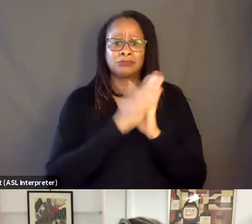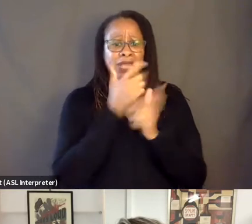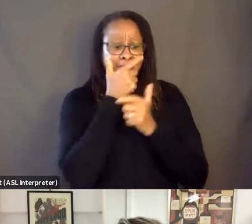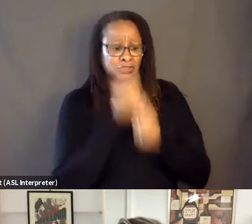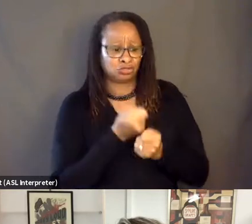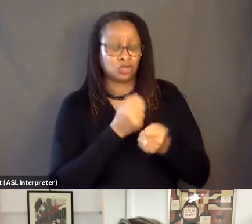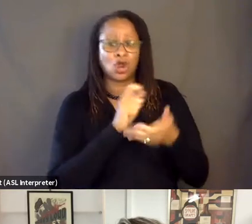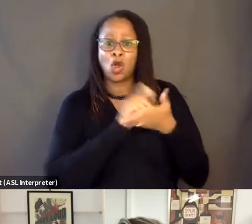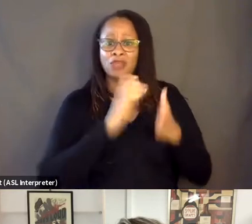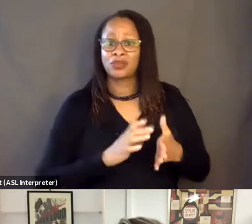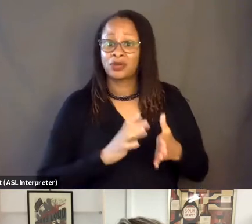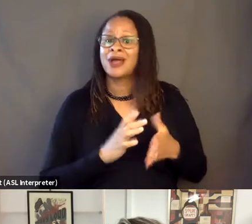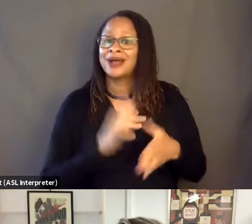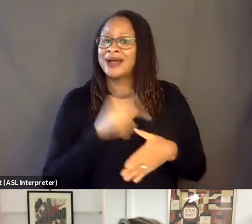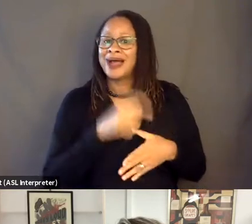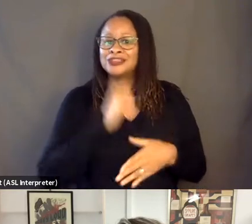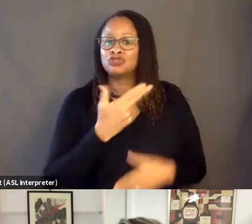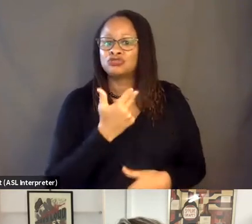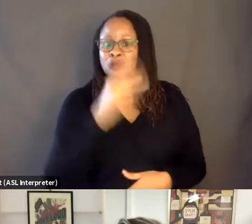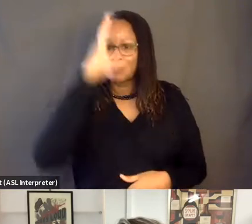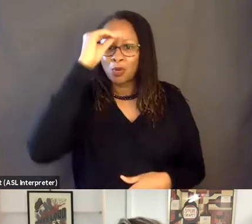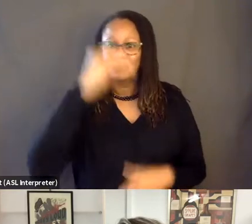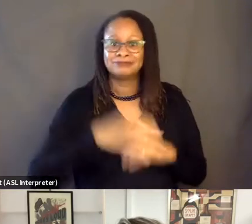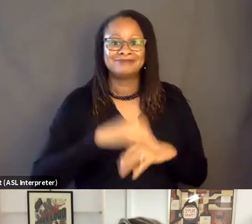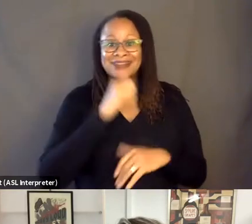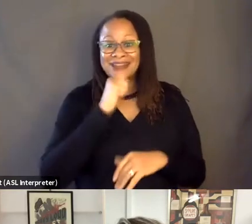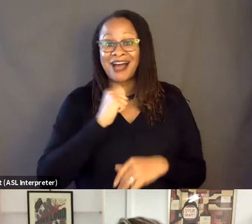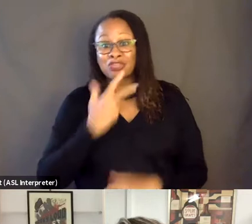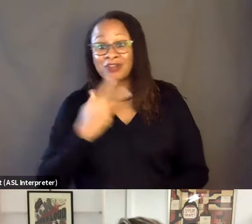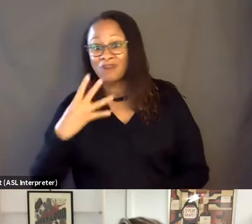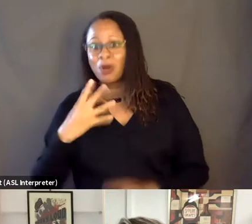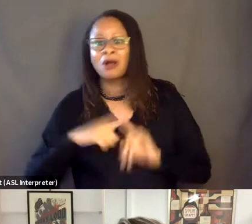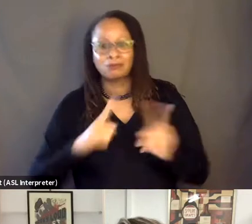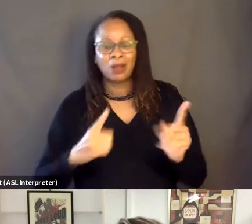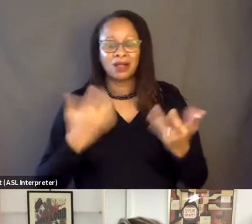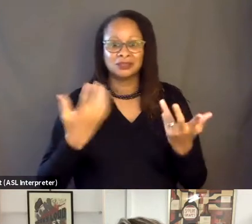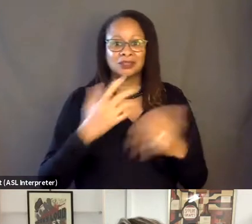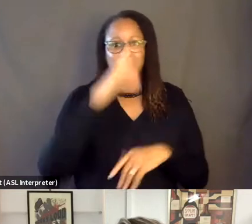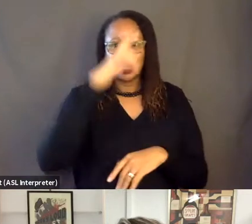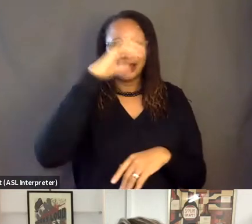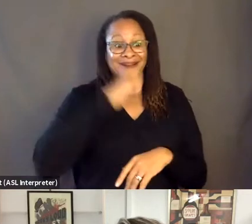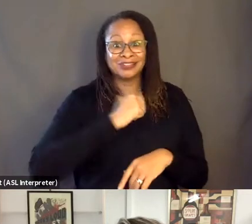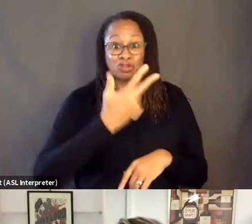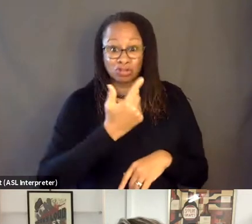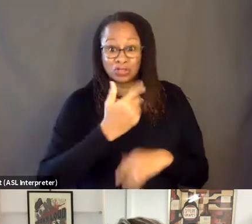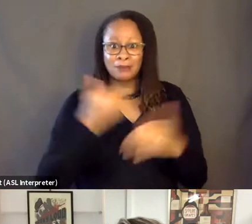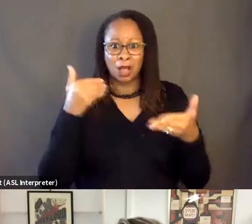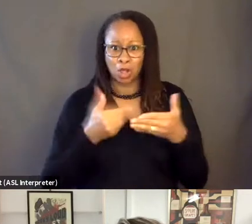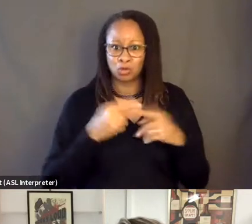a 13-year-old boy. Not 3 or 4, but a lot closer to 3 or 4 than to our